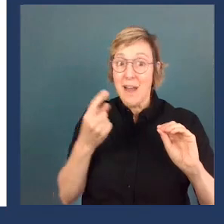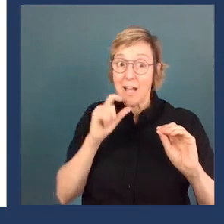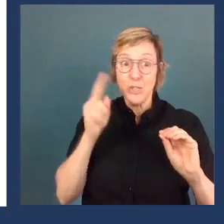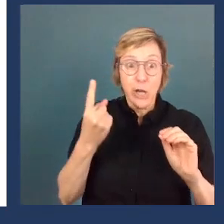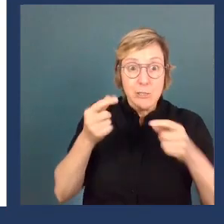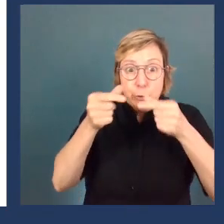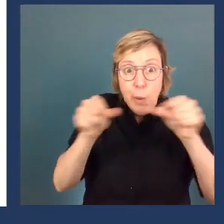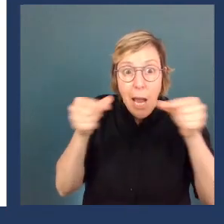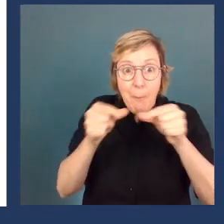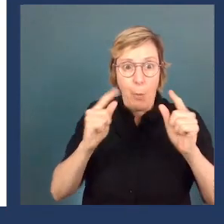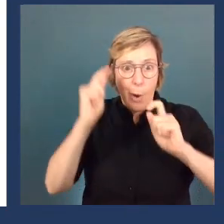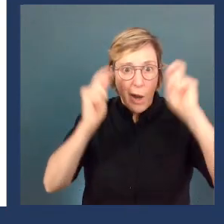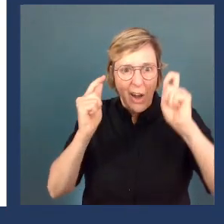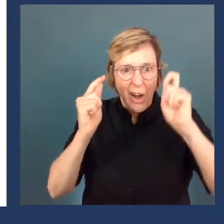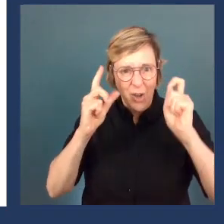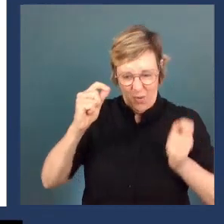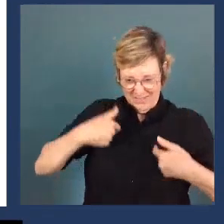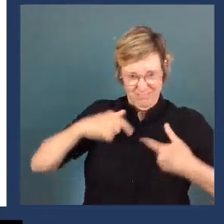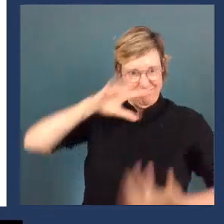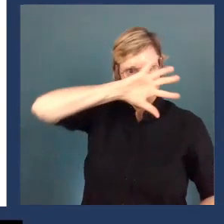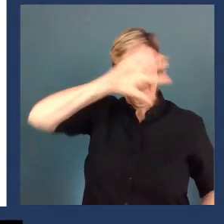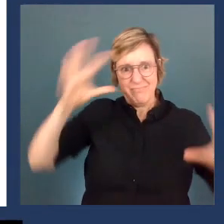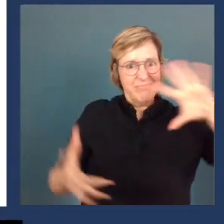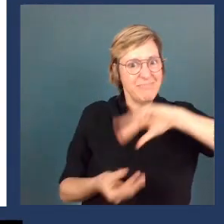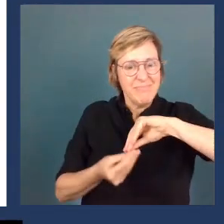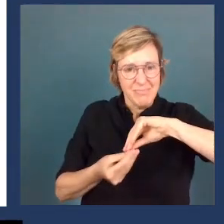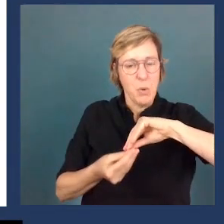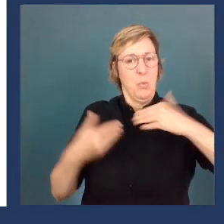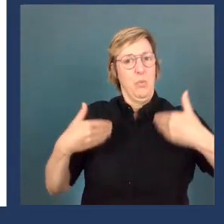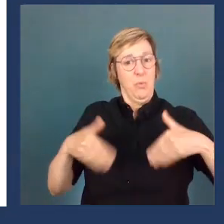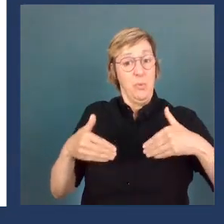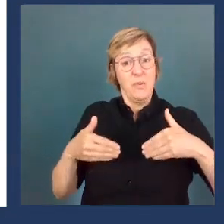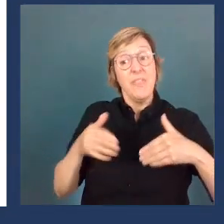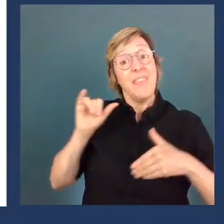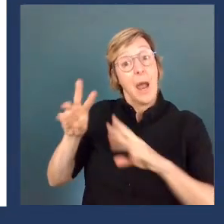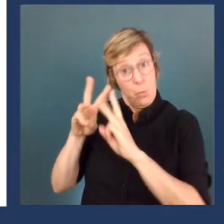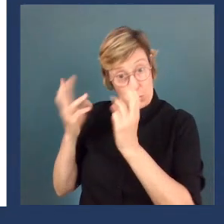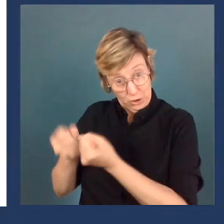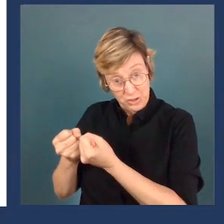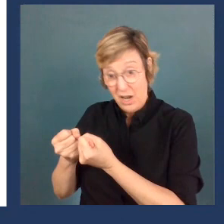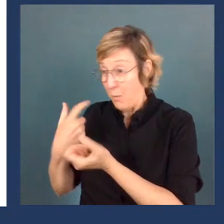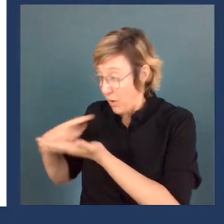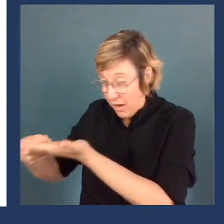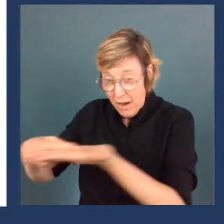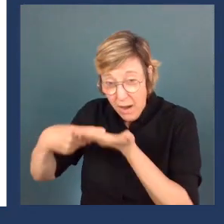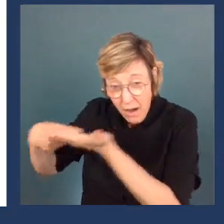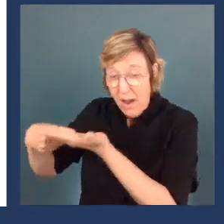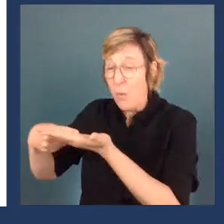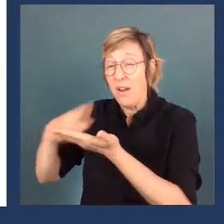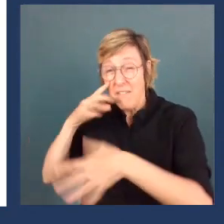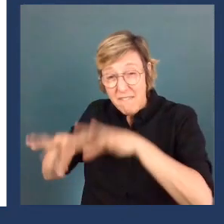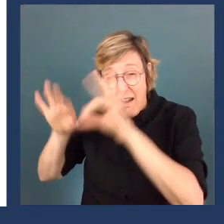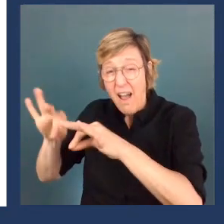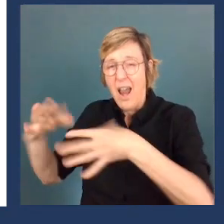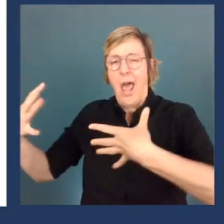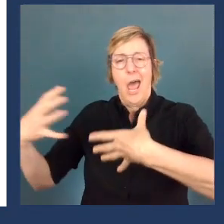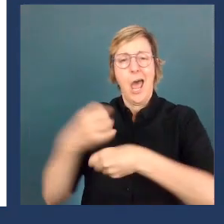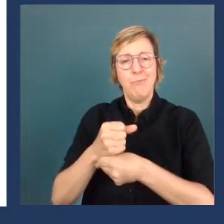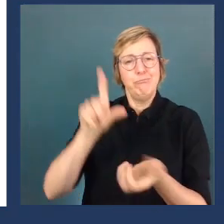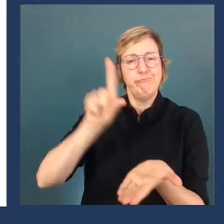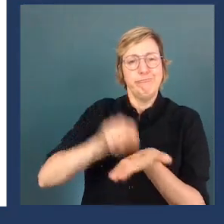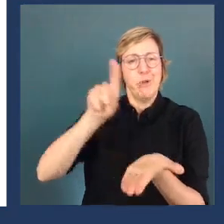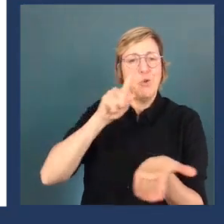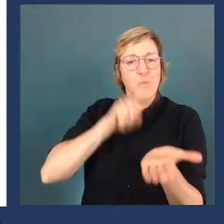It's really a combination. After the workshop, the group summarized our findings into a research paper. It's an honor to share that this